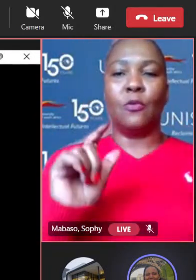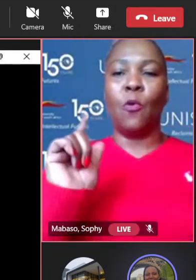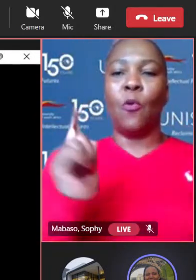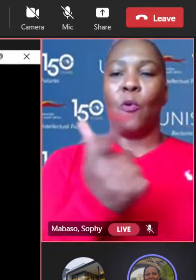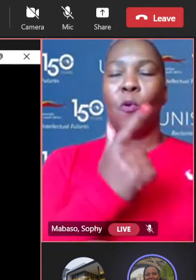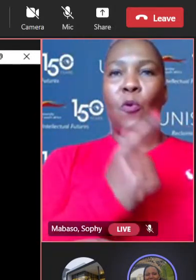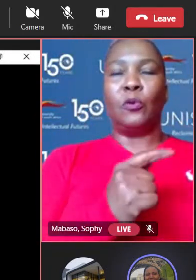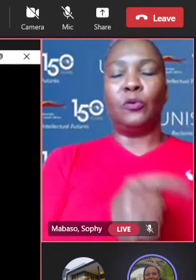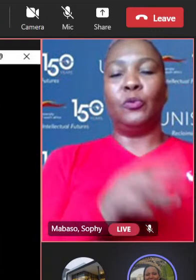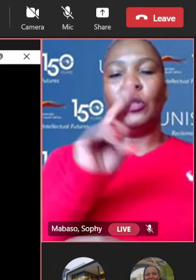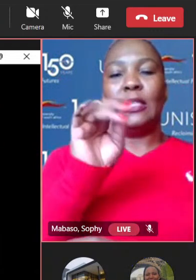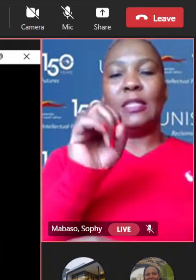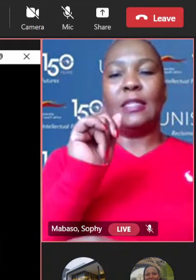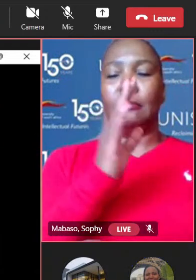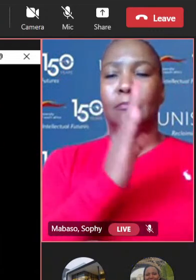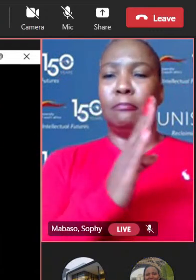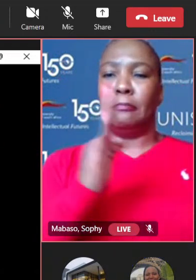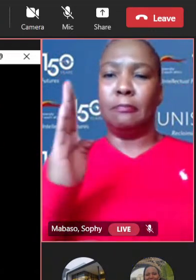branches and regions.